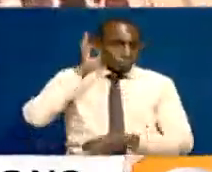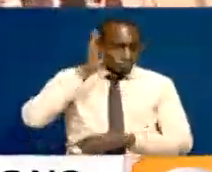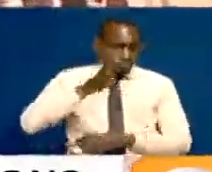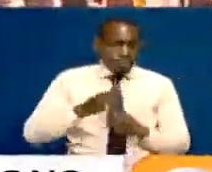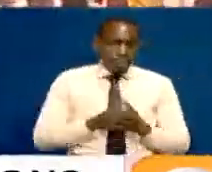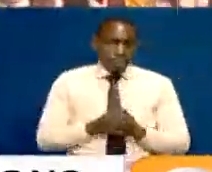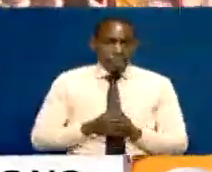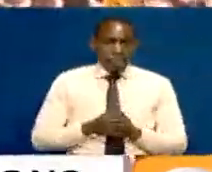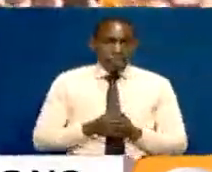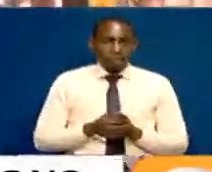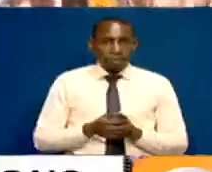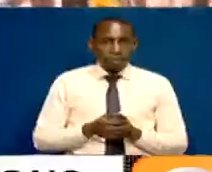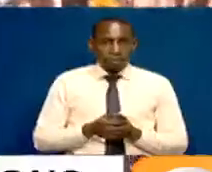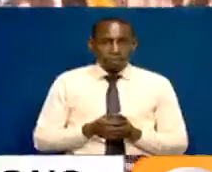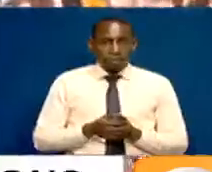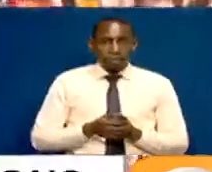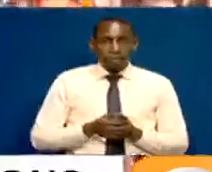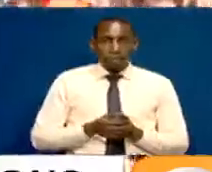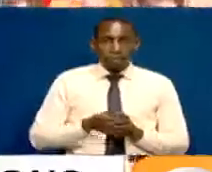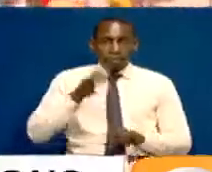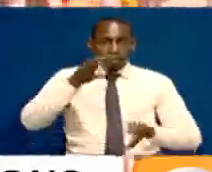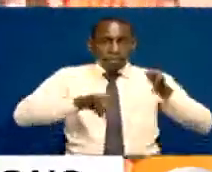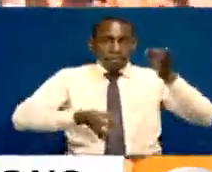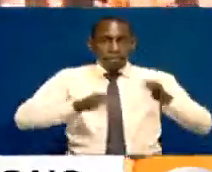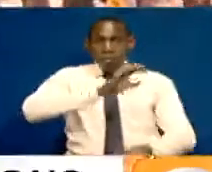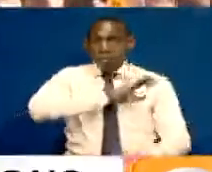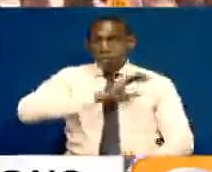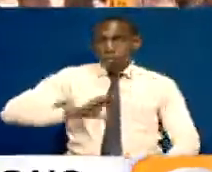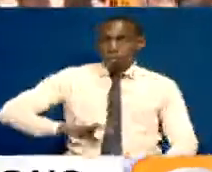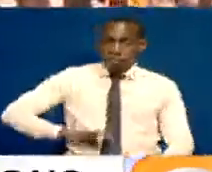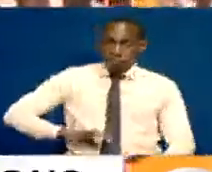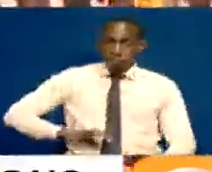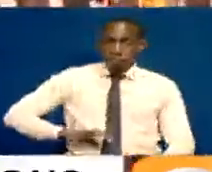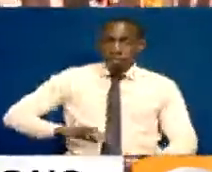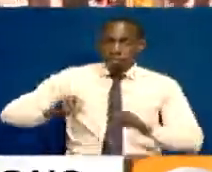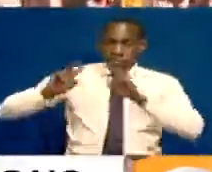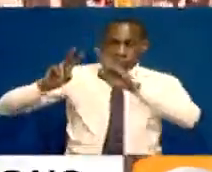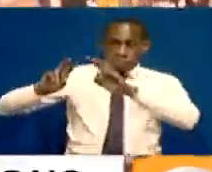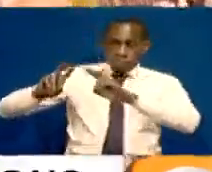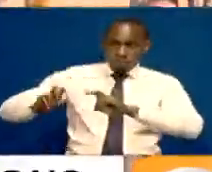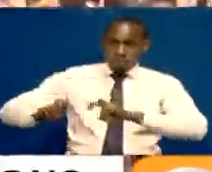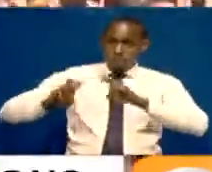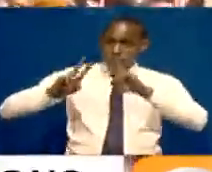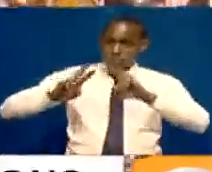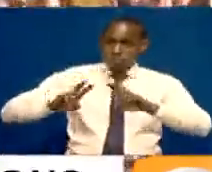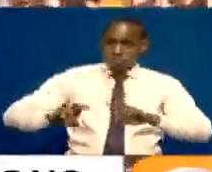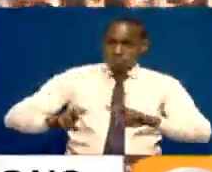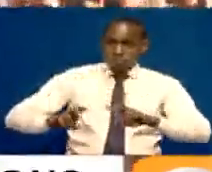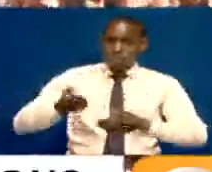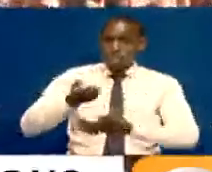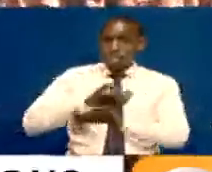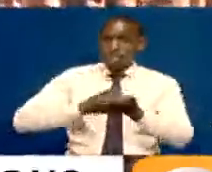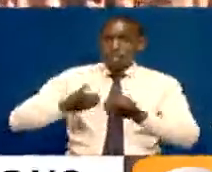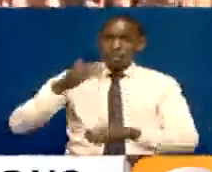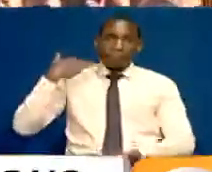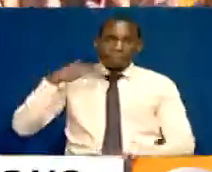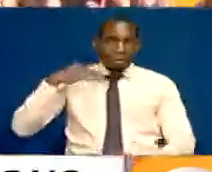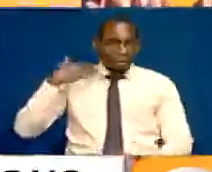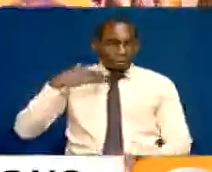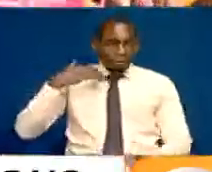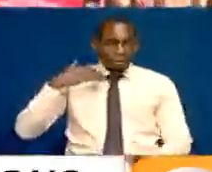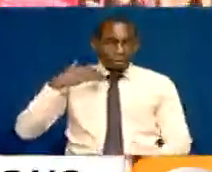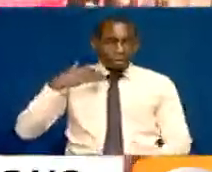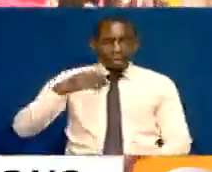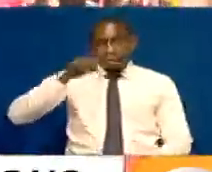a quasi-judicial commission to investigate economic crimes